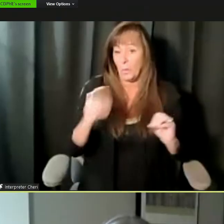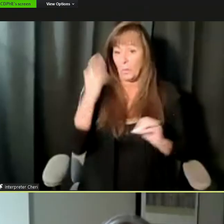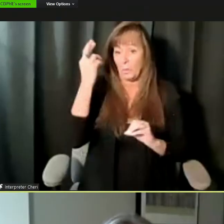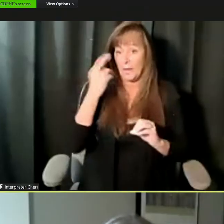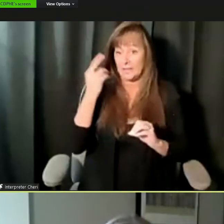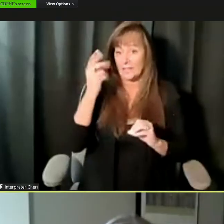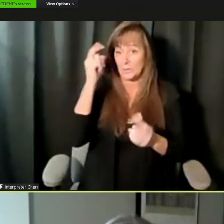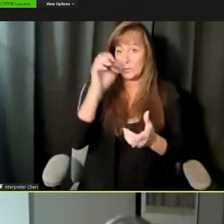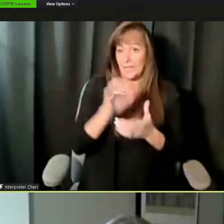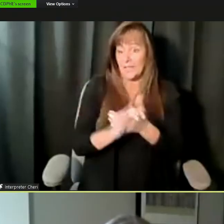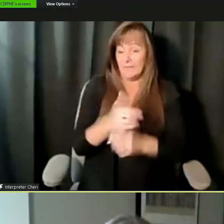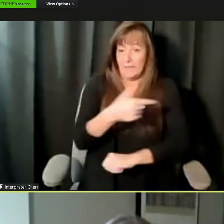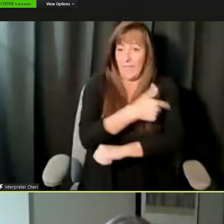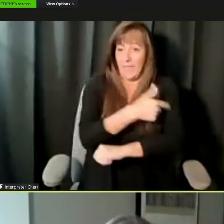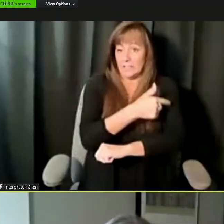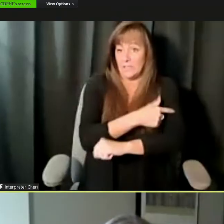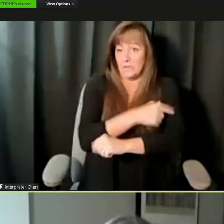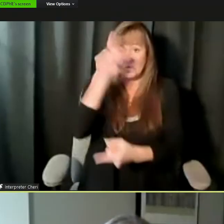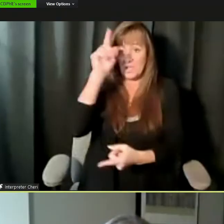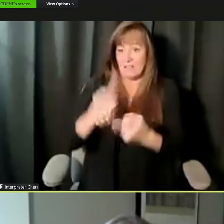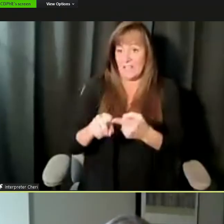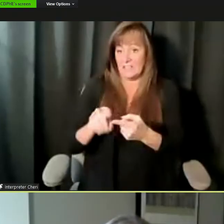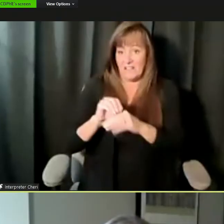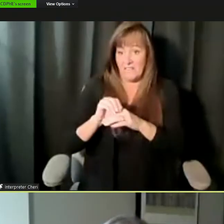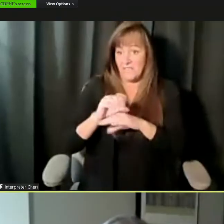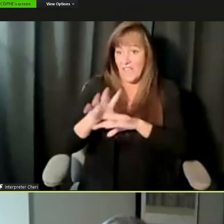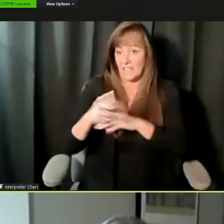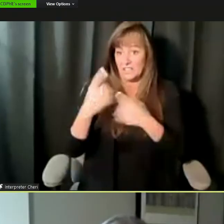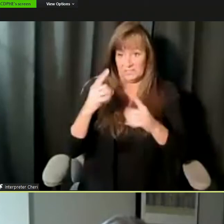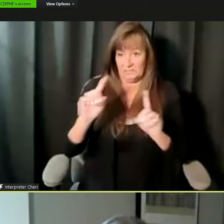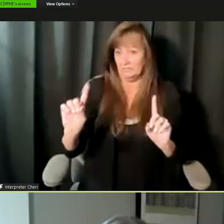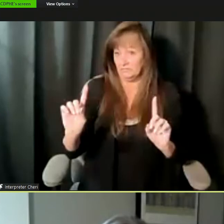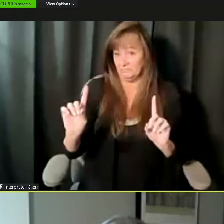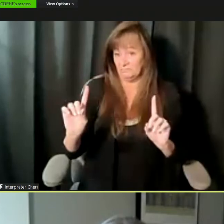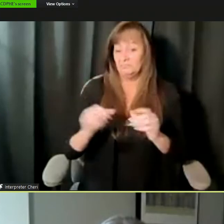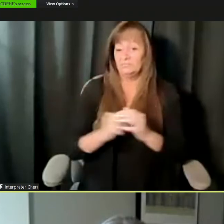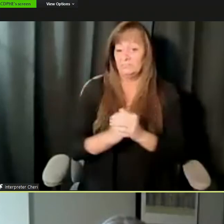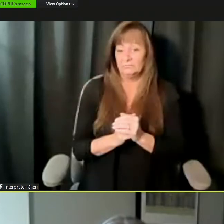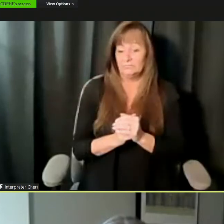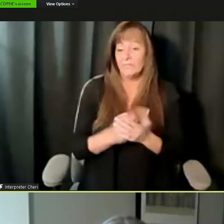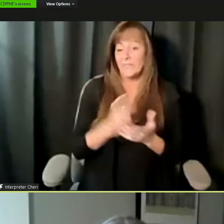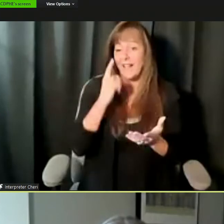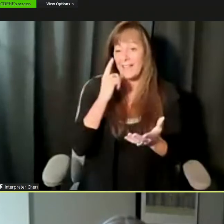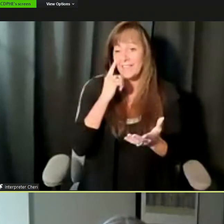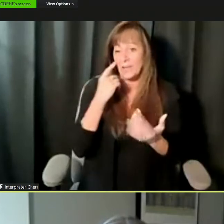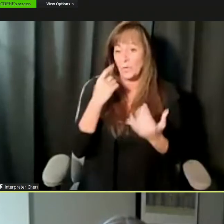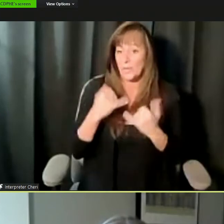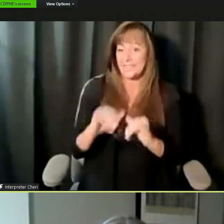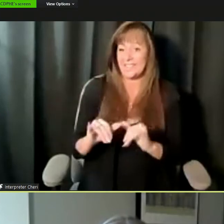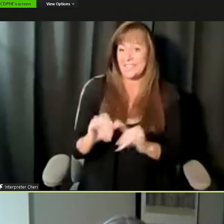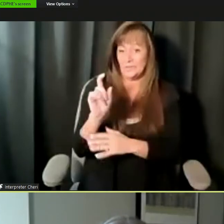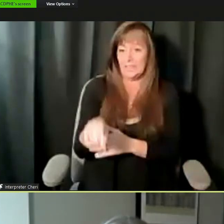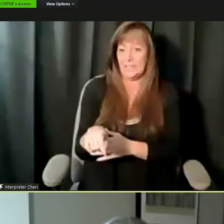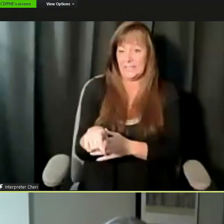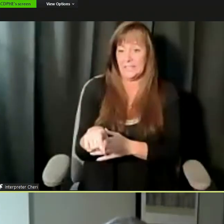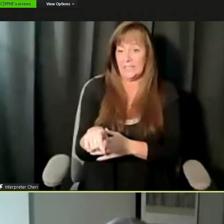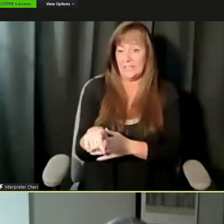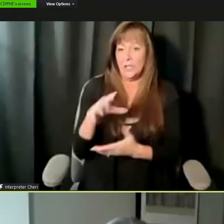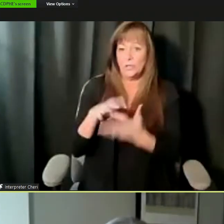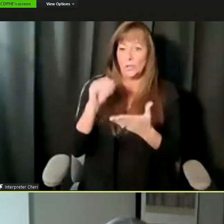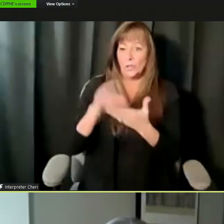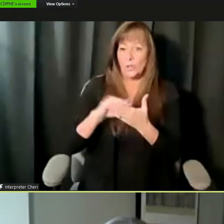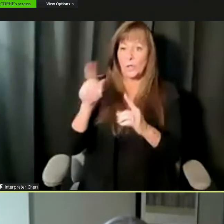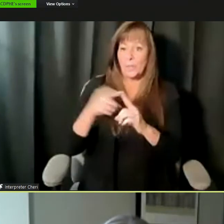would be less effective against these strains. So, I think there's quite a bit we still need to learn